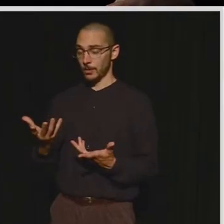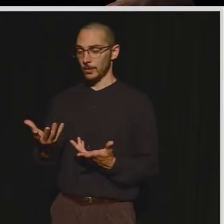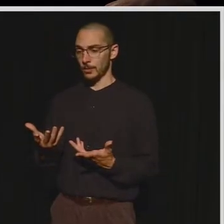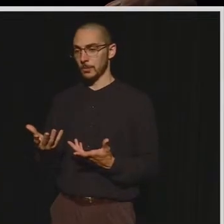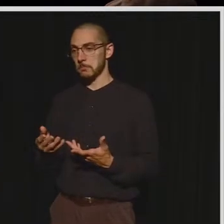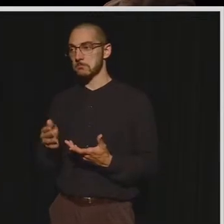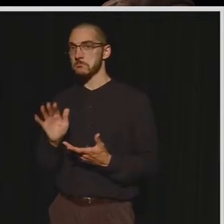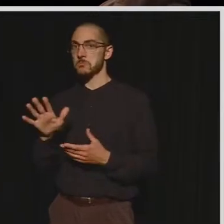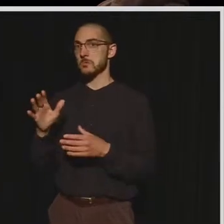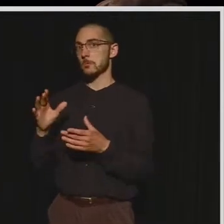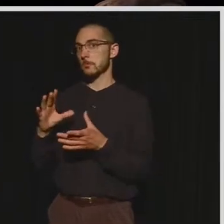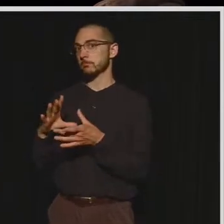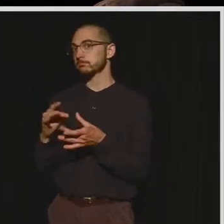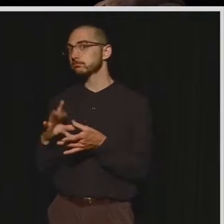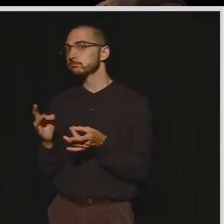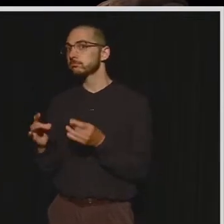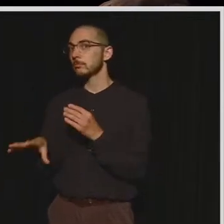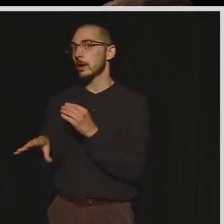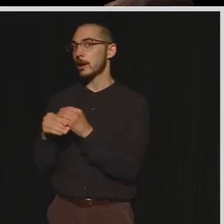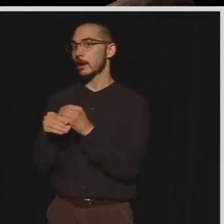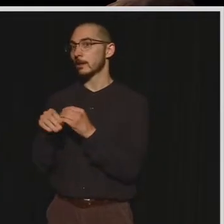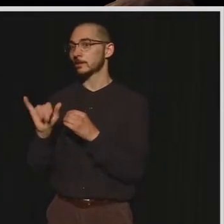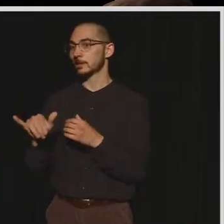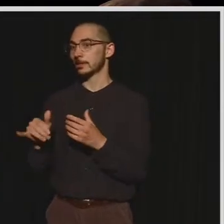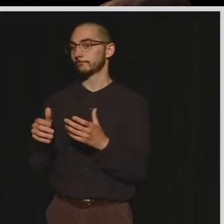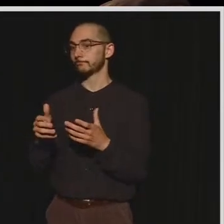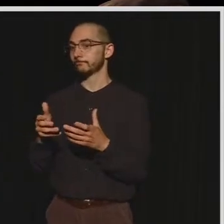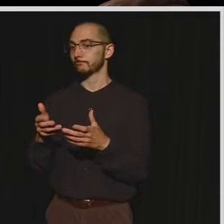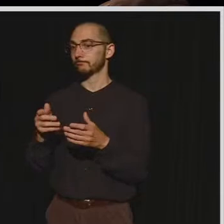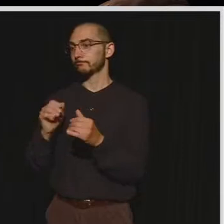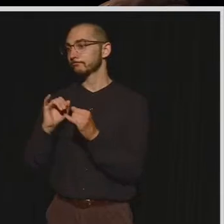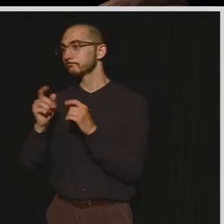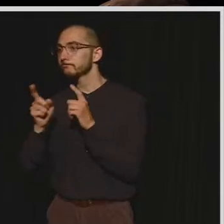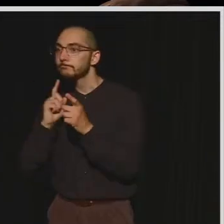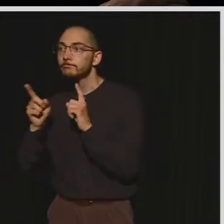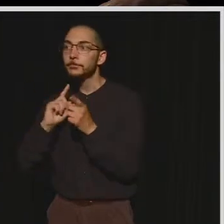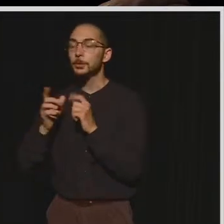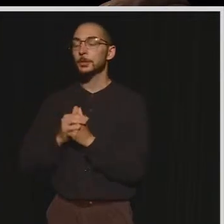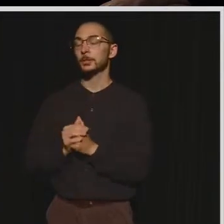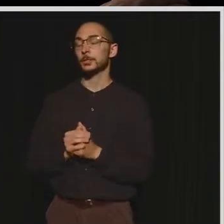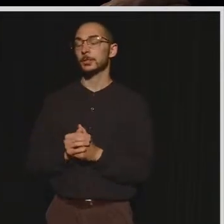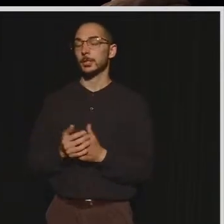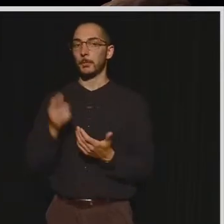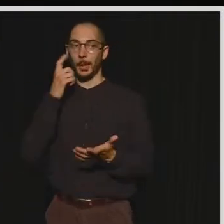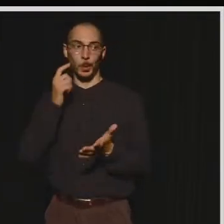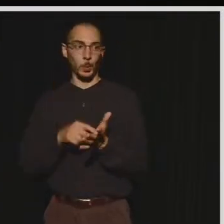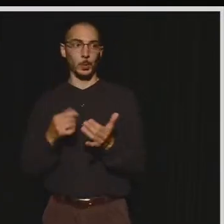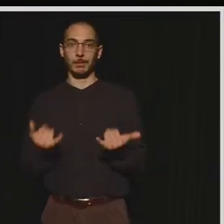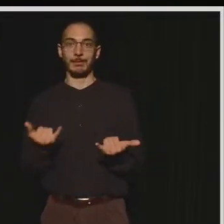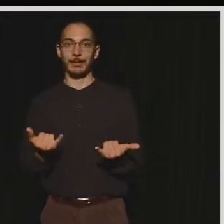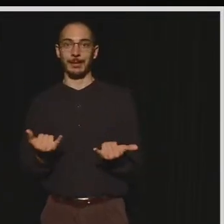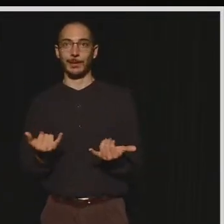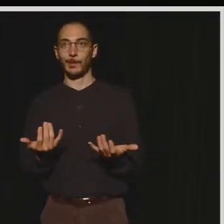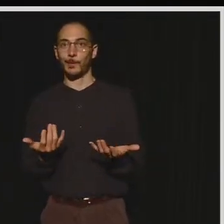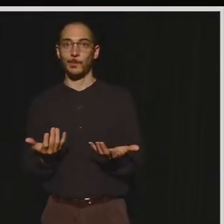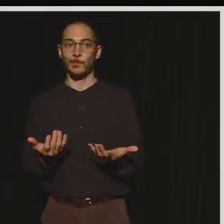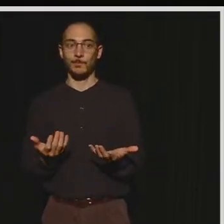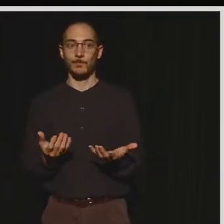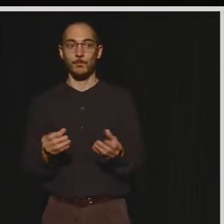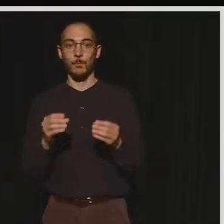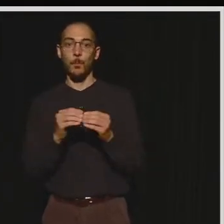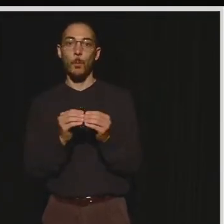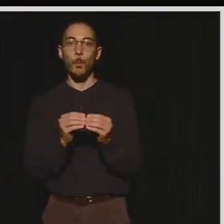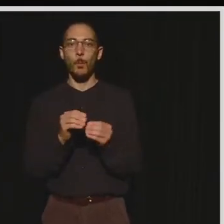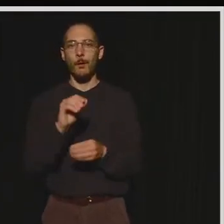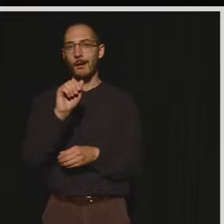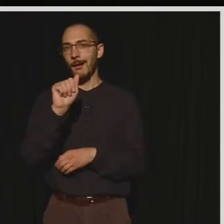conversation. You're seeing the conversation that's happening right now in our community around this. this topic about, who